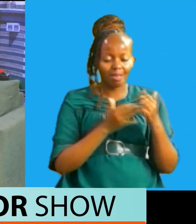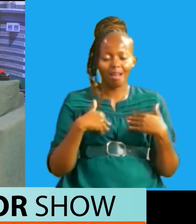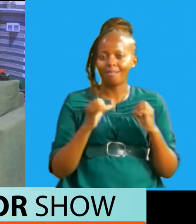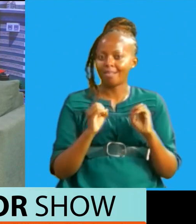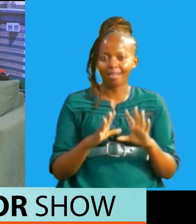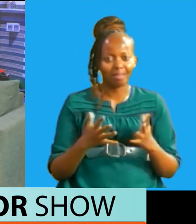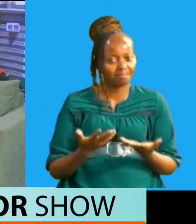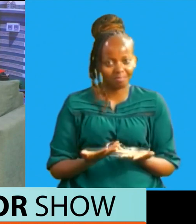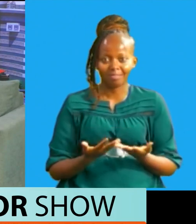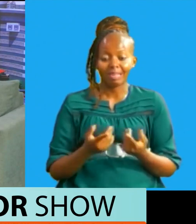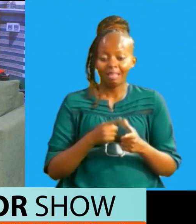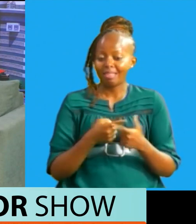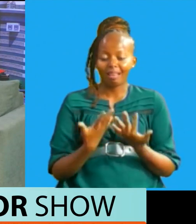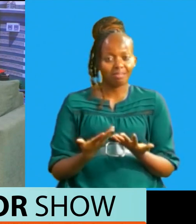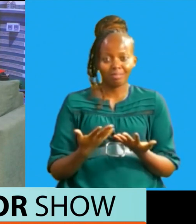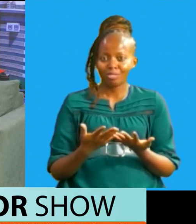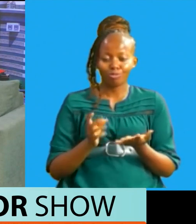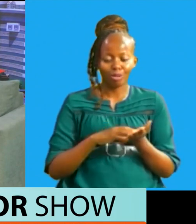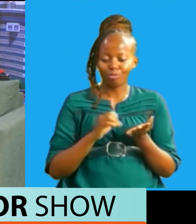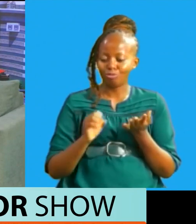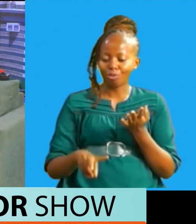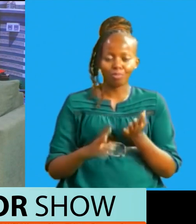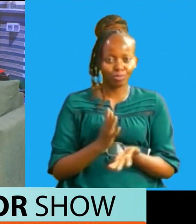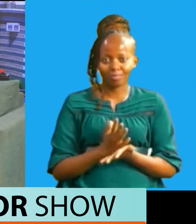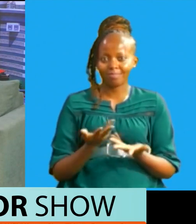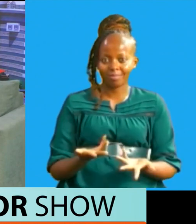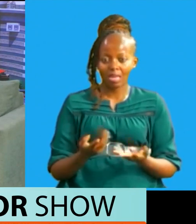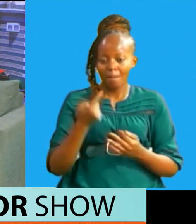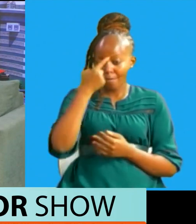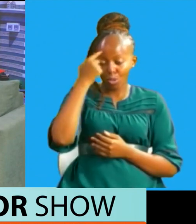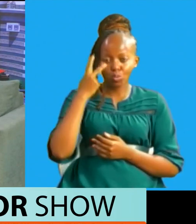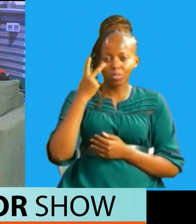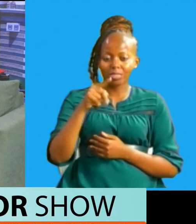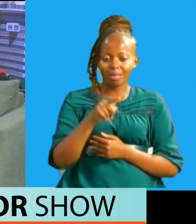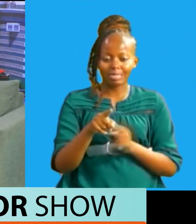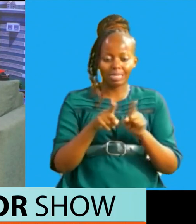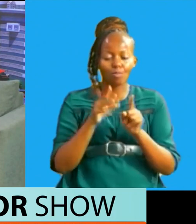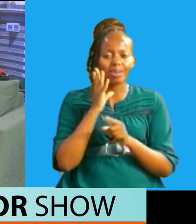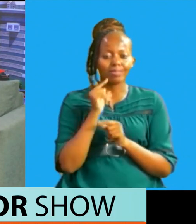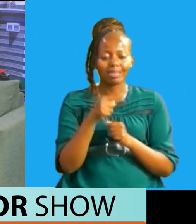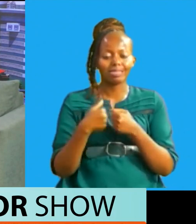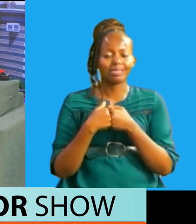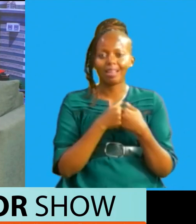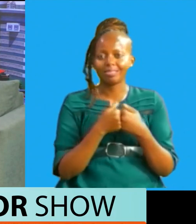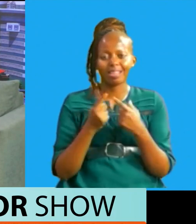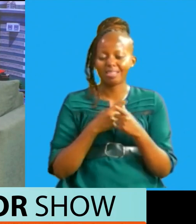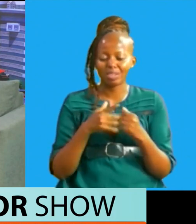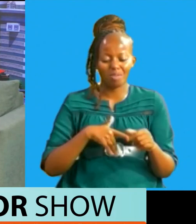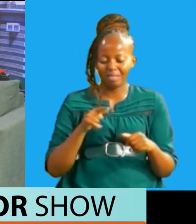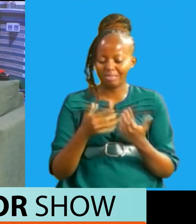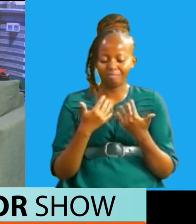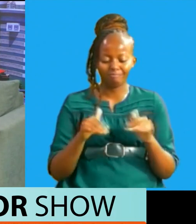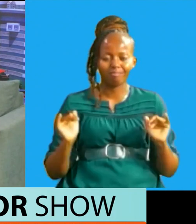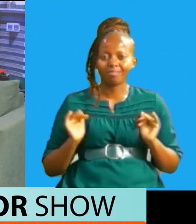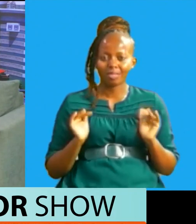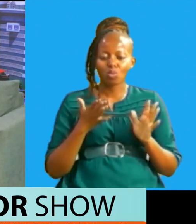about modeling, you will just end up dropping out, because you will just find those challenges and you'll be like, that's the end. You don't want